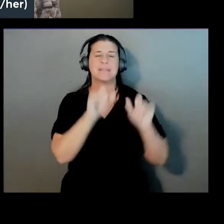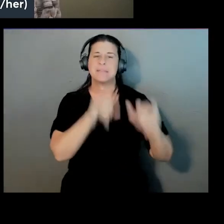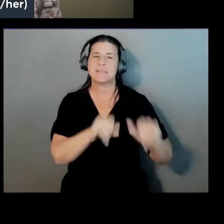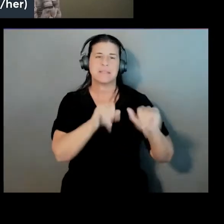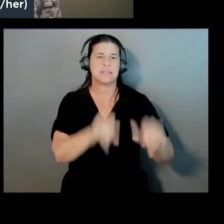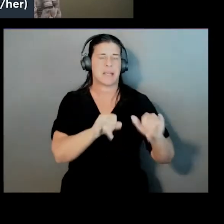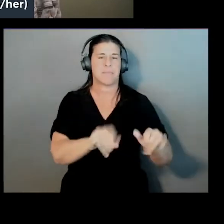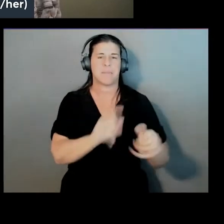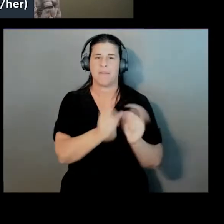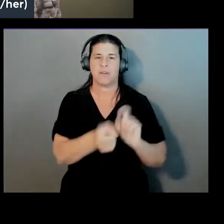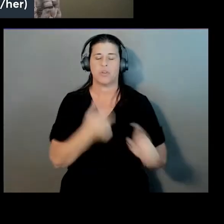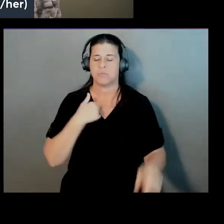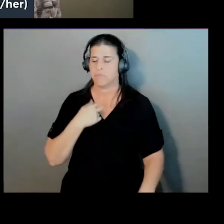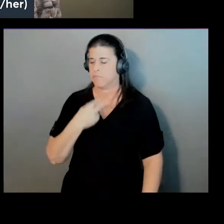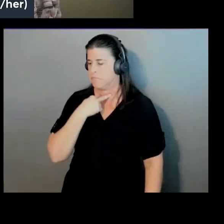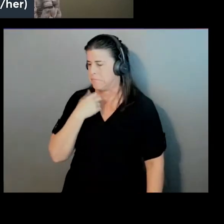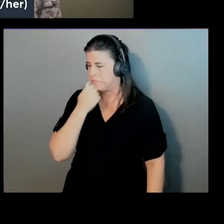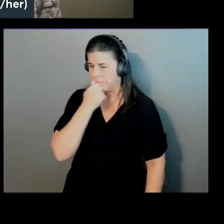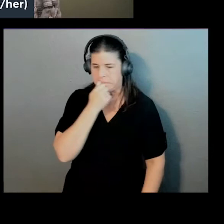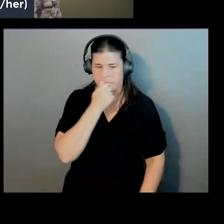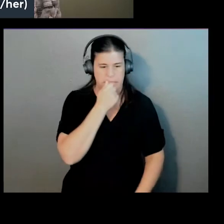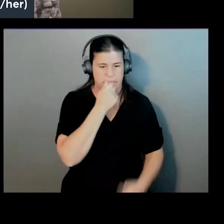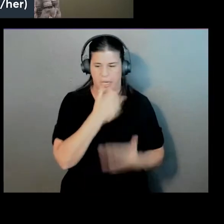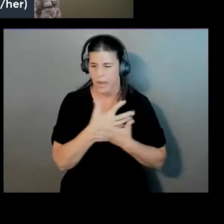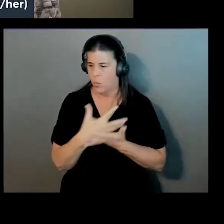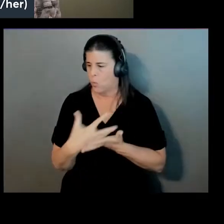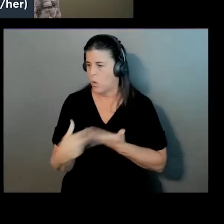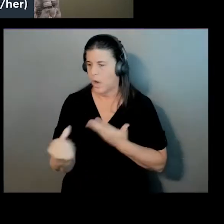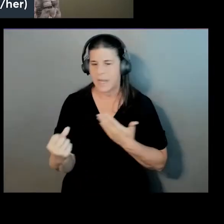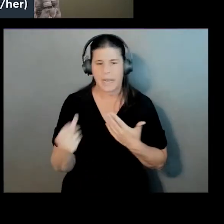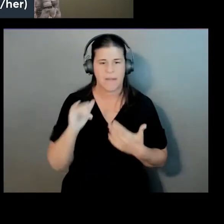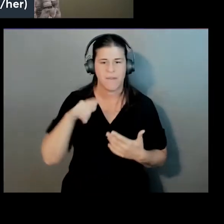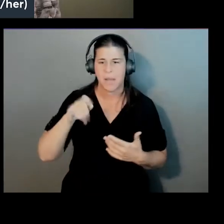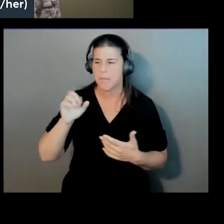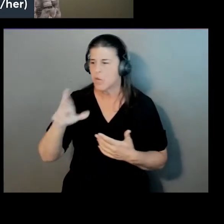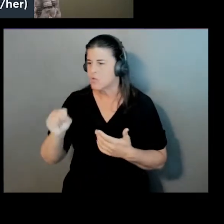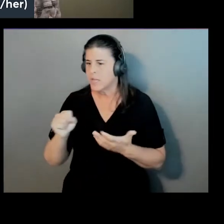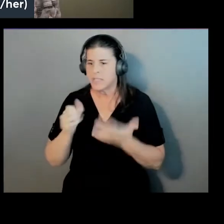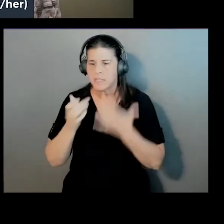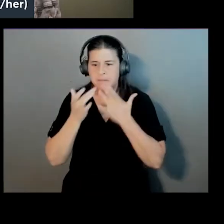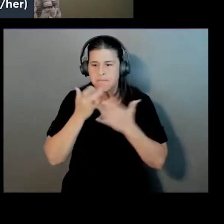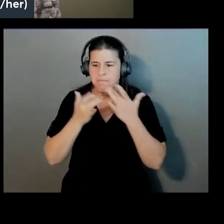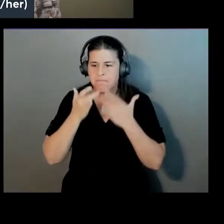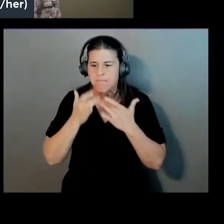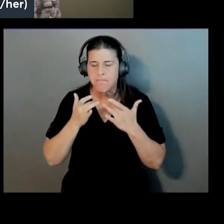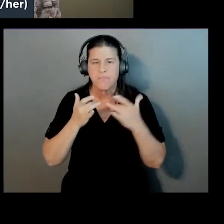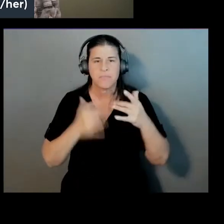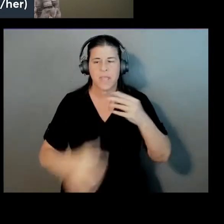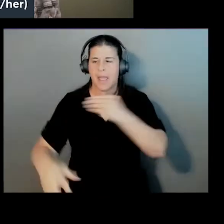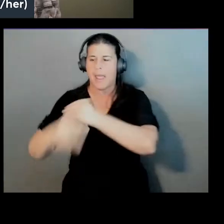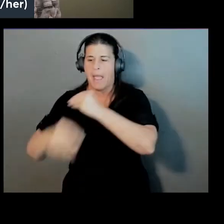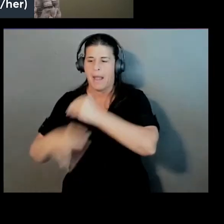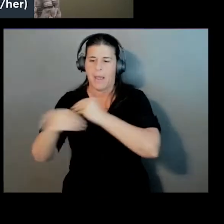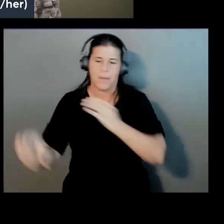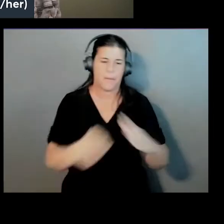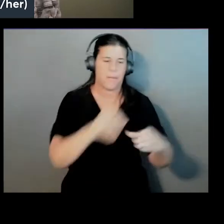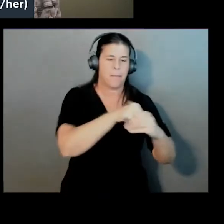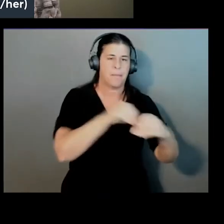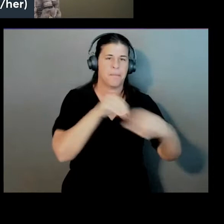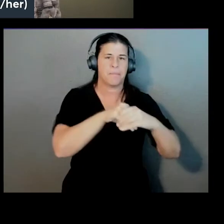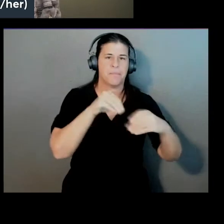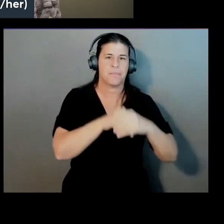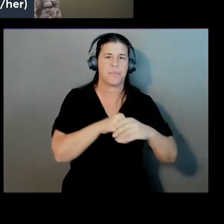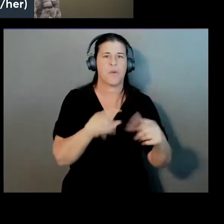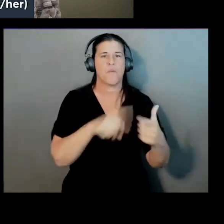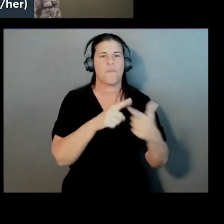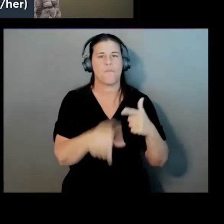in a situation where you're running out of IP addresses, you can simply add more IP addresses by adding another CIDR to that